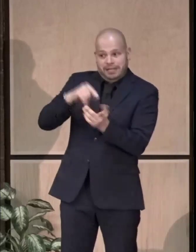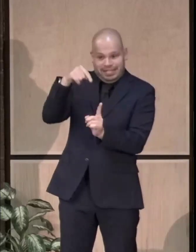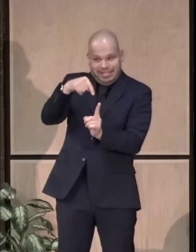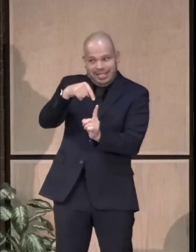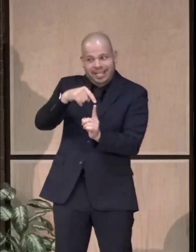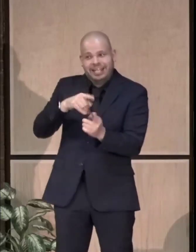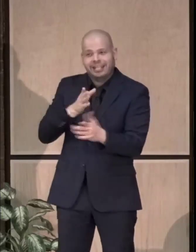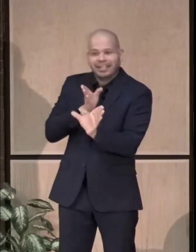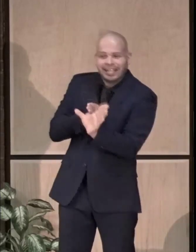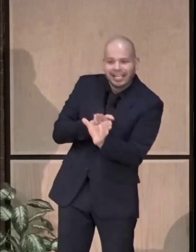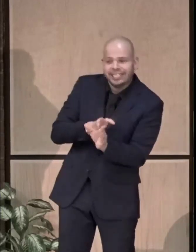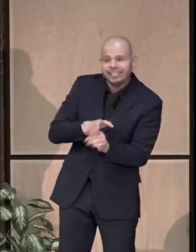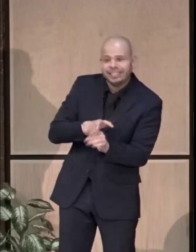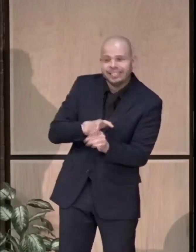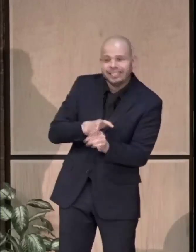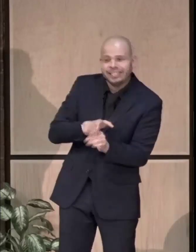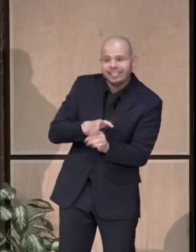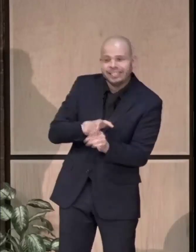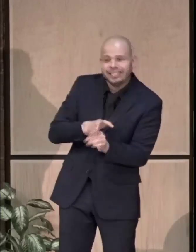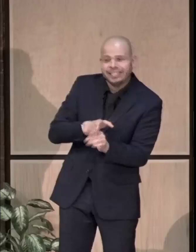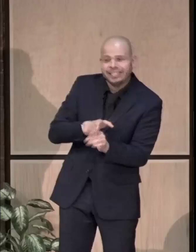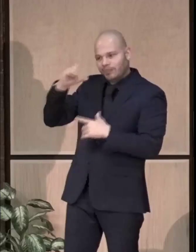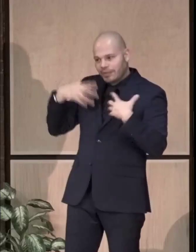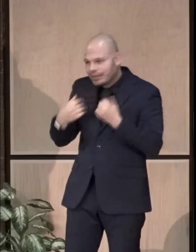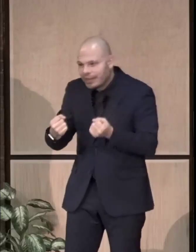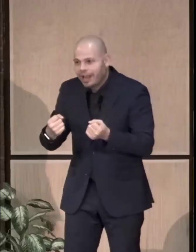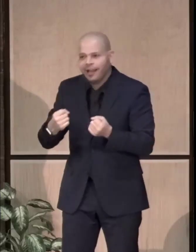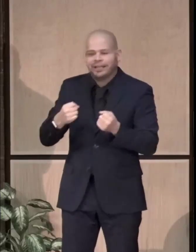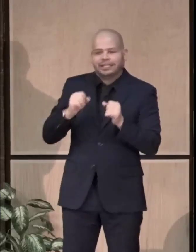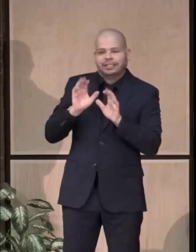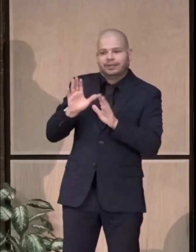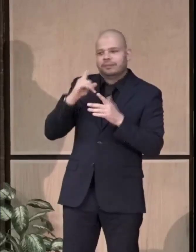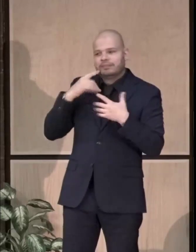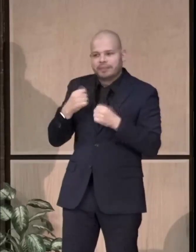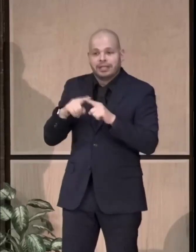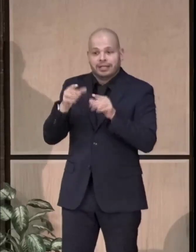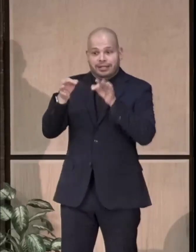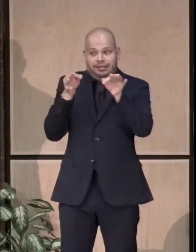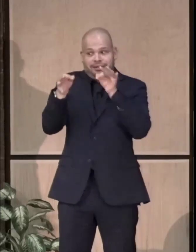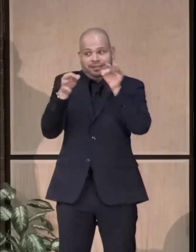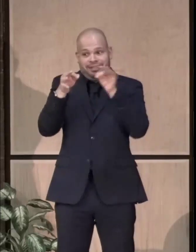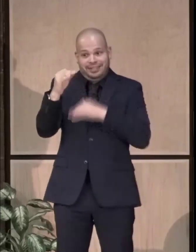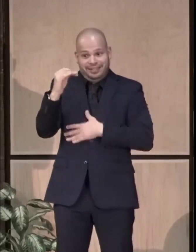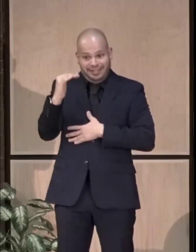health, and kind of a profile generally either limits